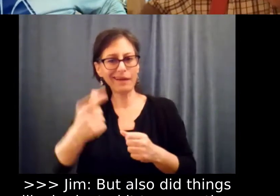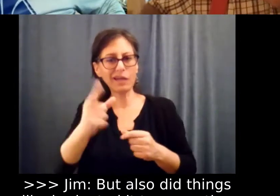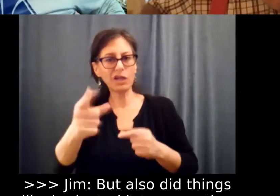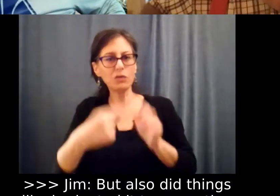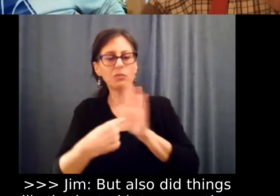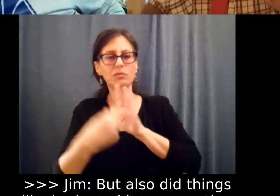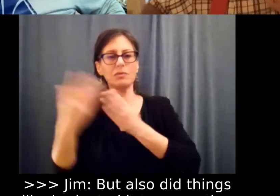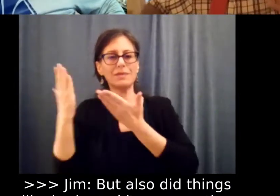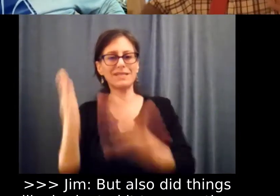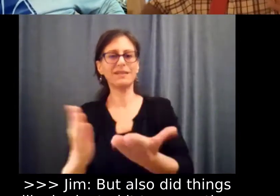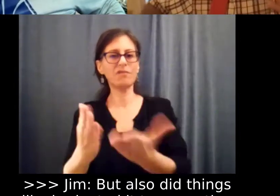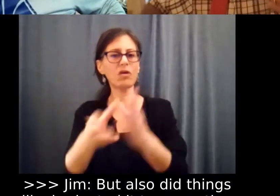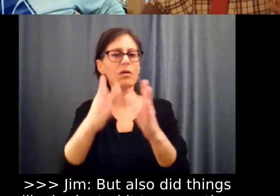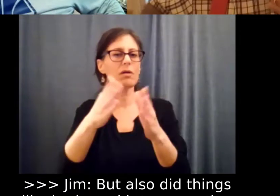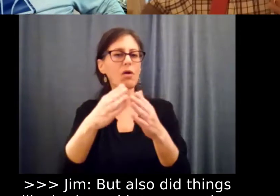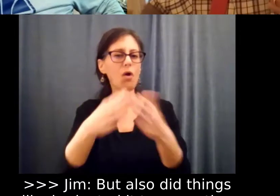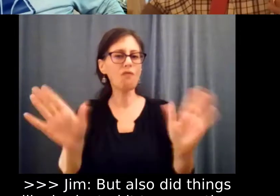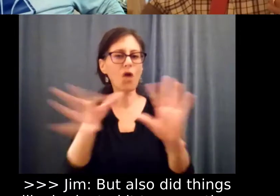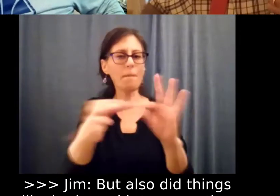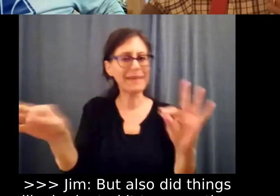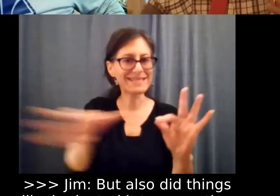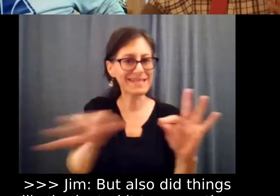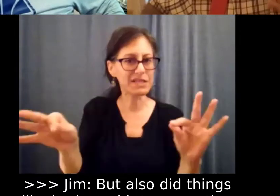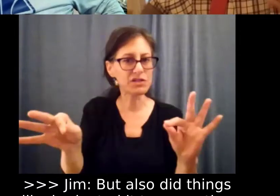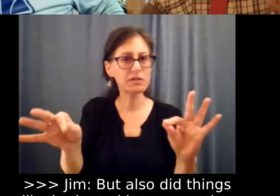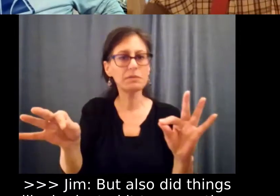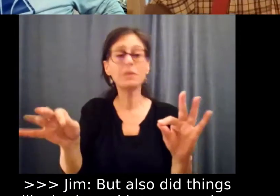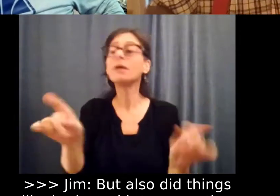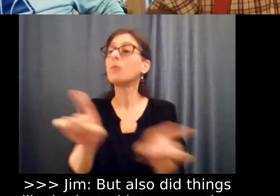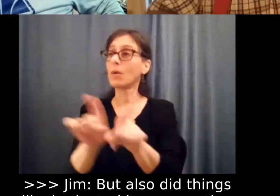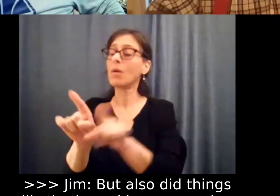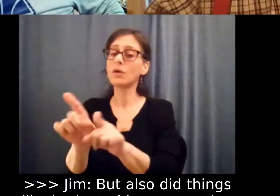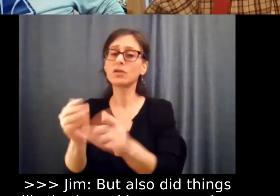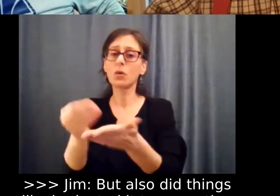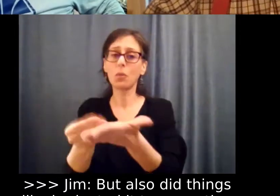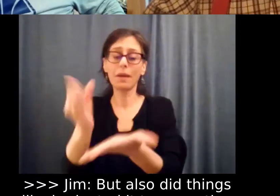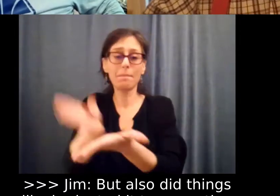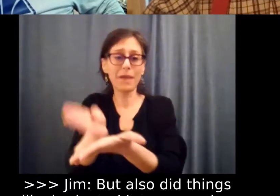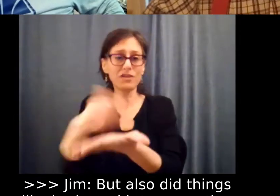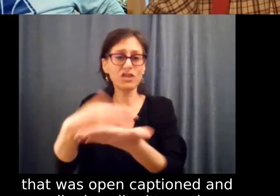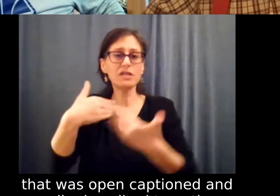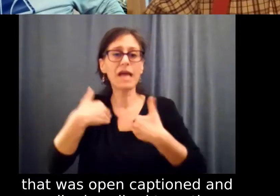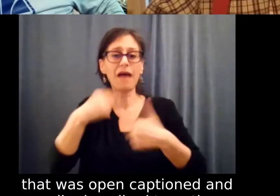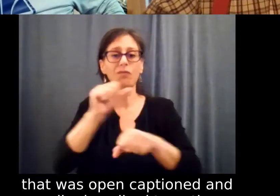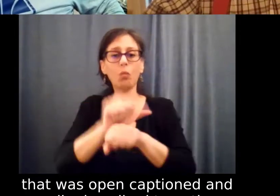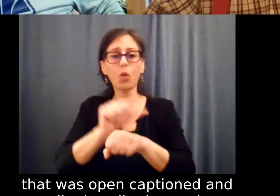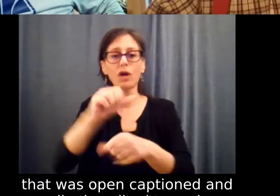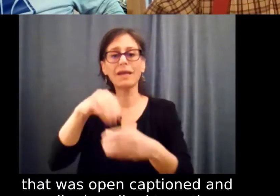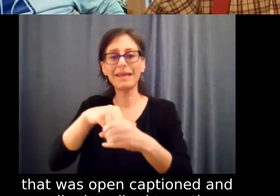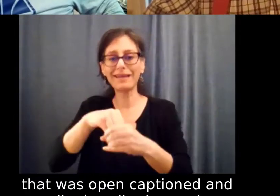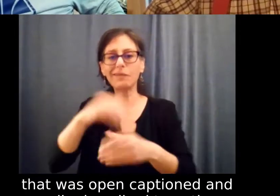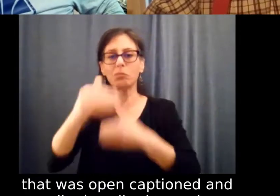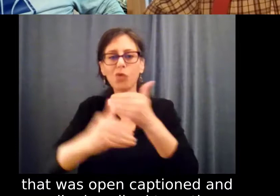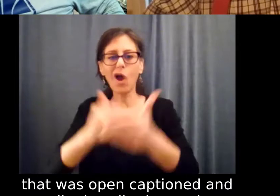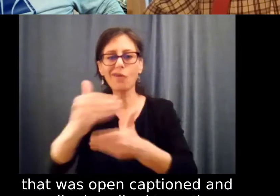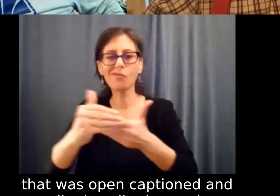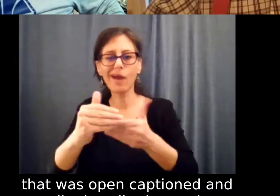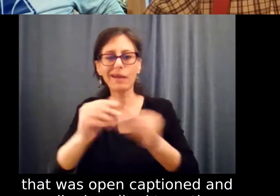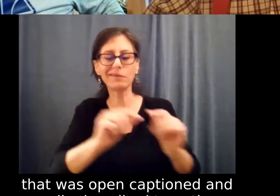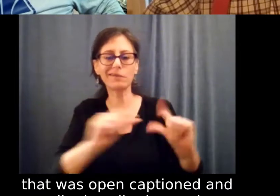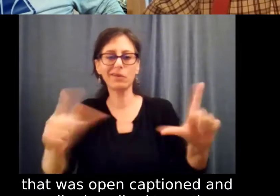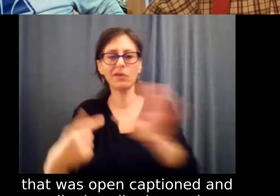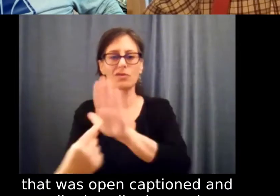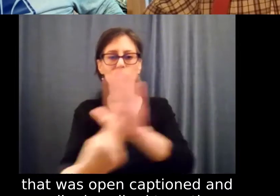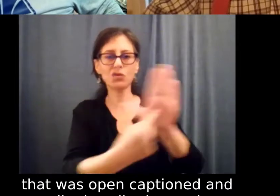we also did things like budgeted to have a work in progress screening that was open